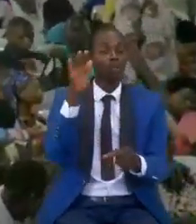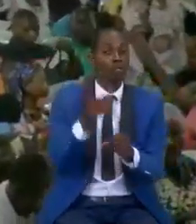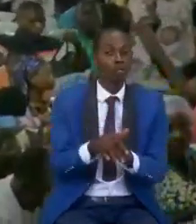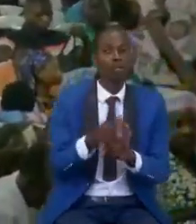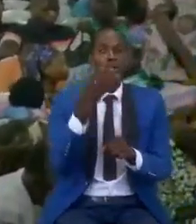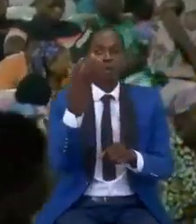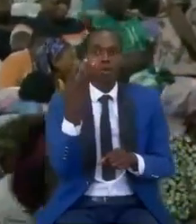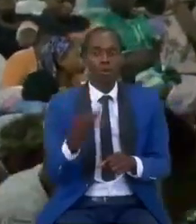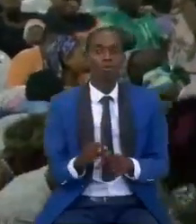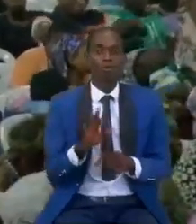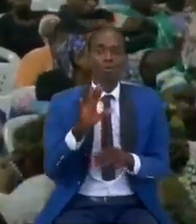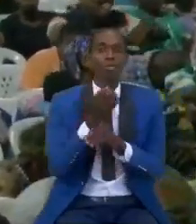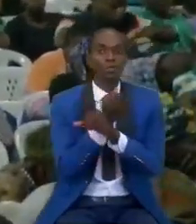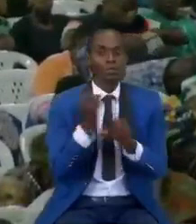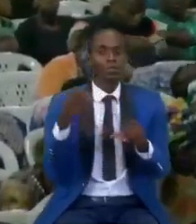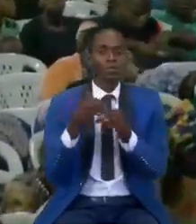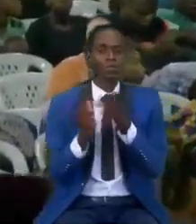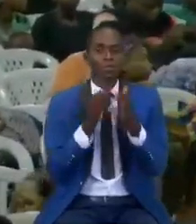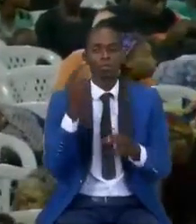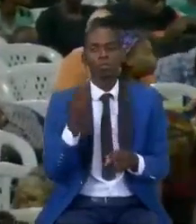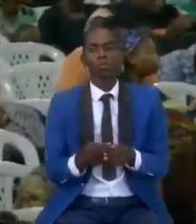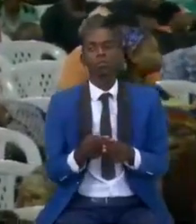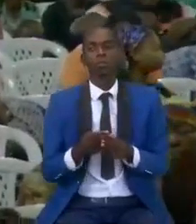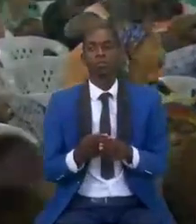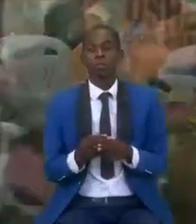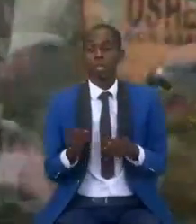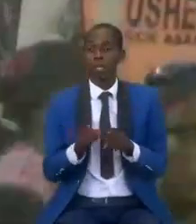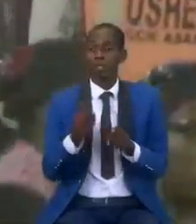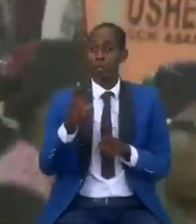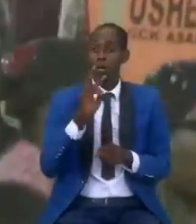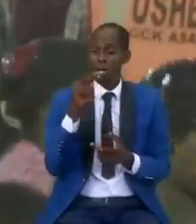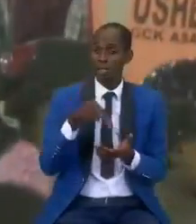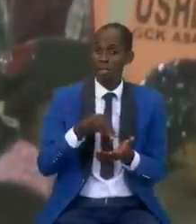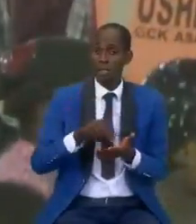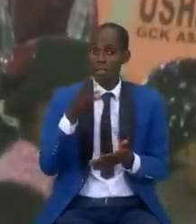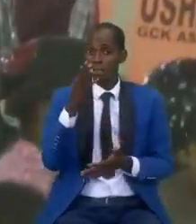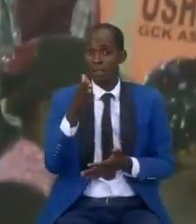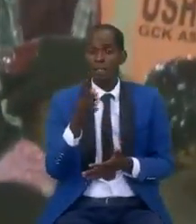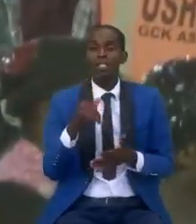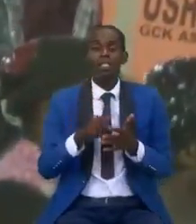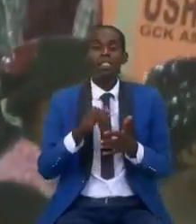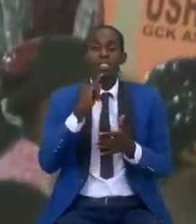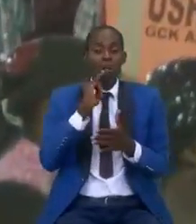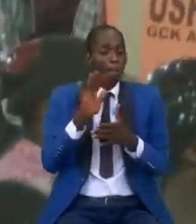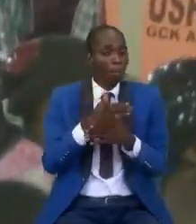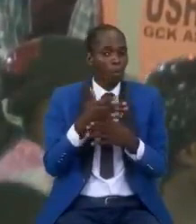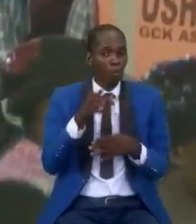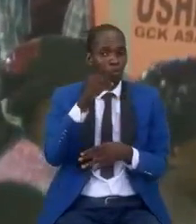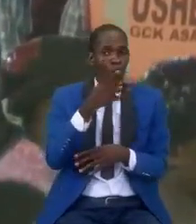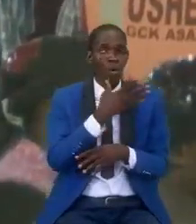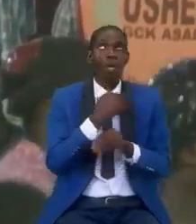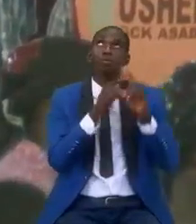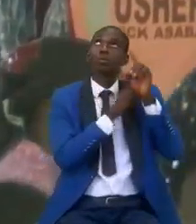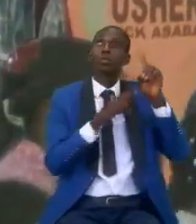there between you and the Lord, quietly tell the Lord, oh Lord, I turn away from